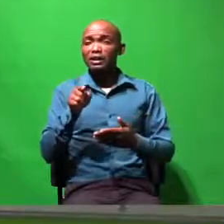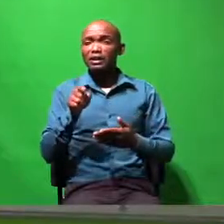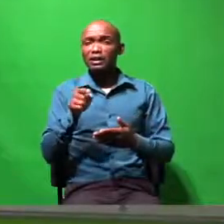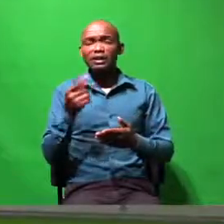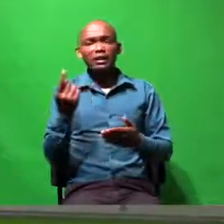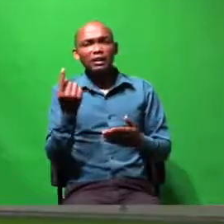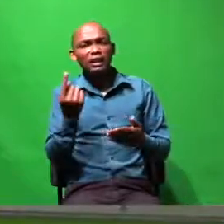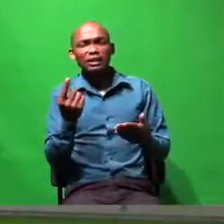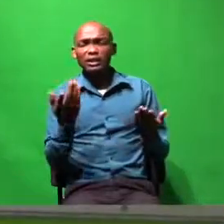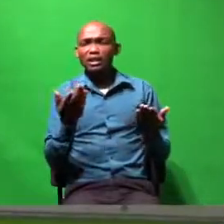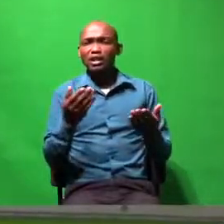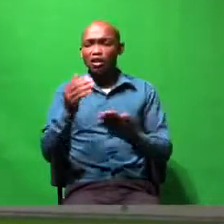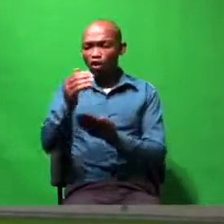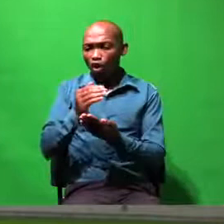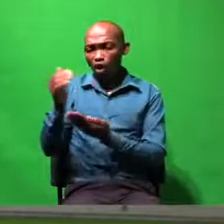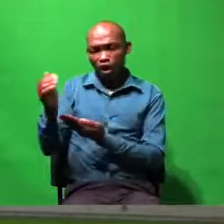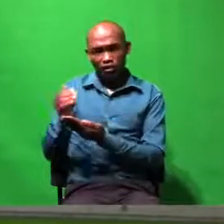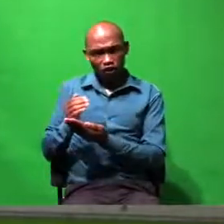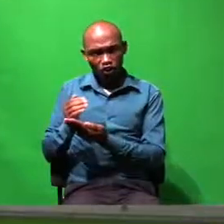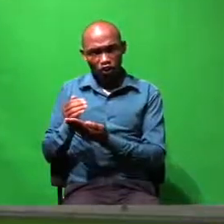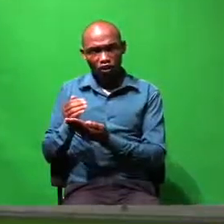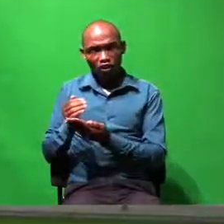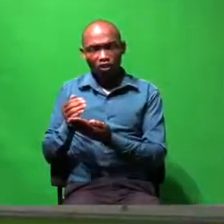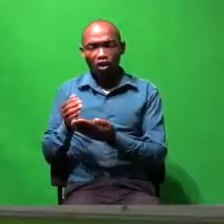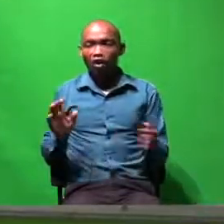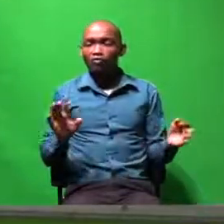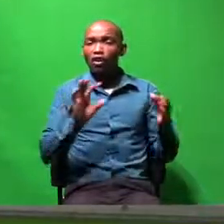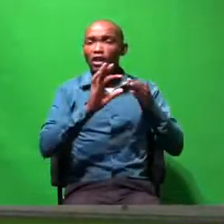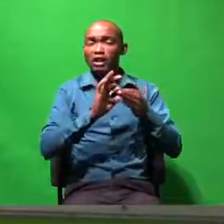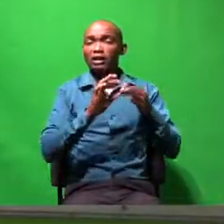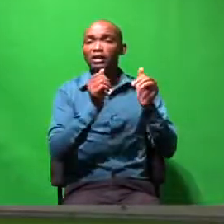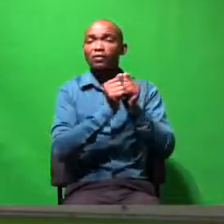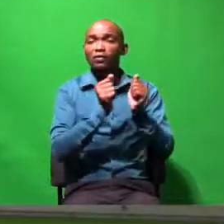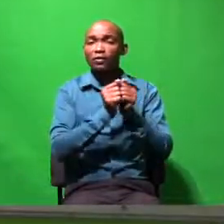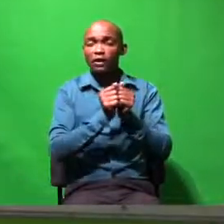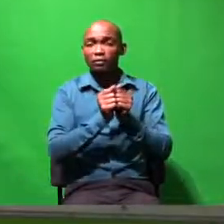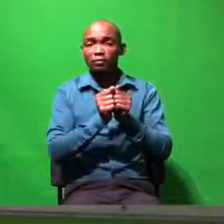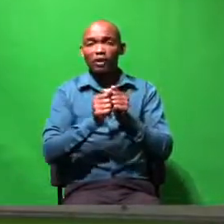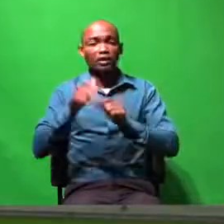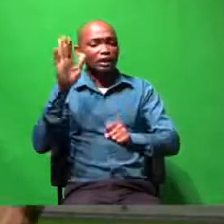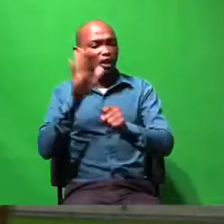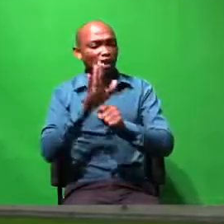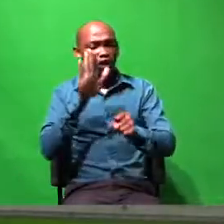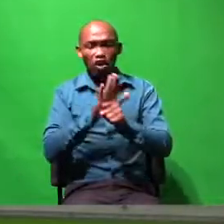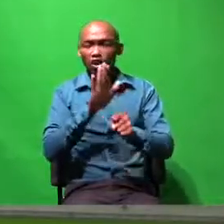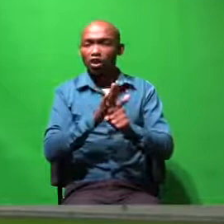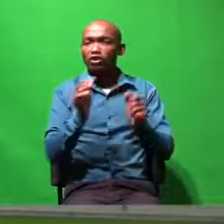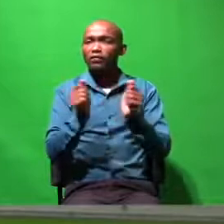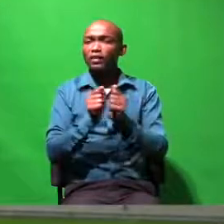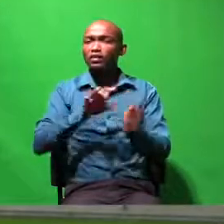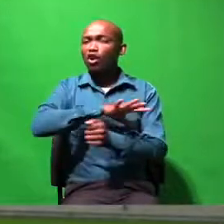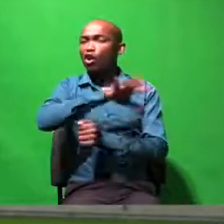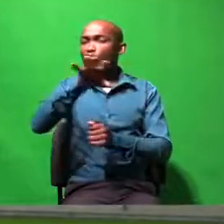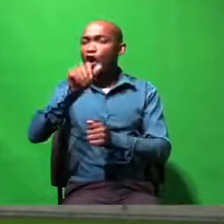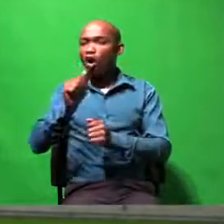a collection of organized things. So there are a lot of things. All of them